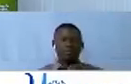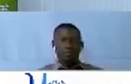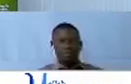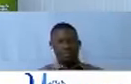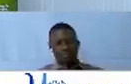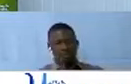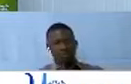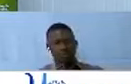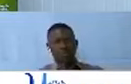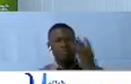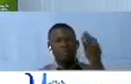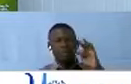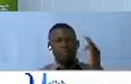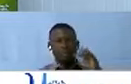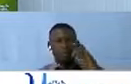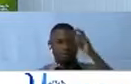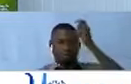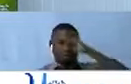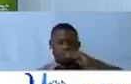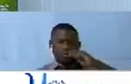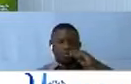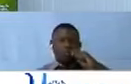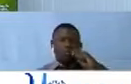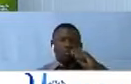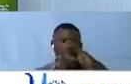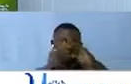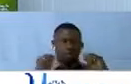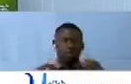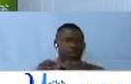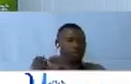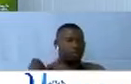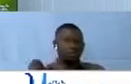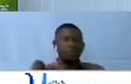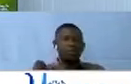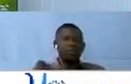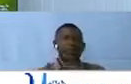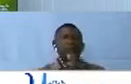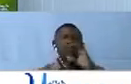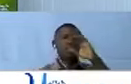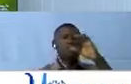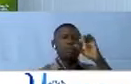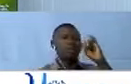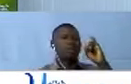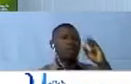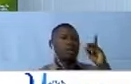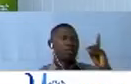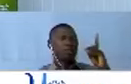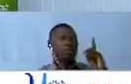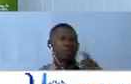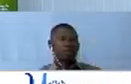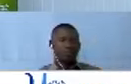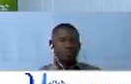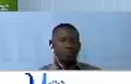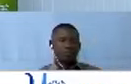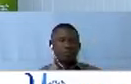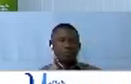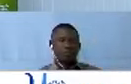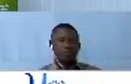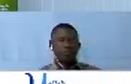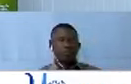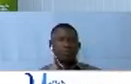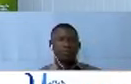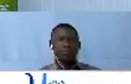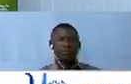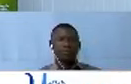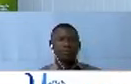posted to Farafene. Yen samba Farafene. As the in charge CID. Kuntel marta kullo kis kis role je ka fole